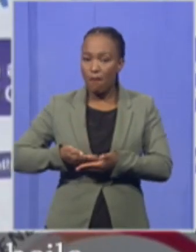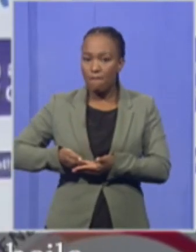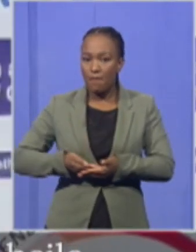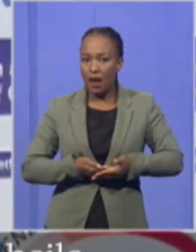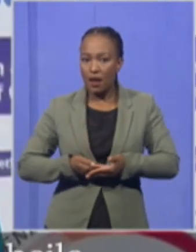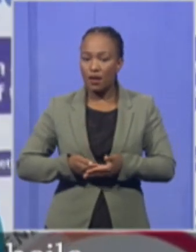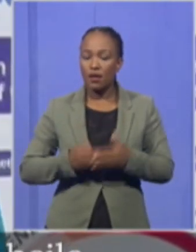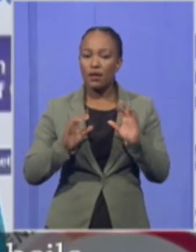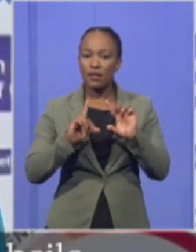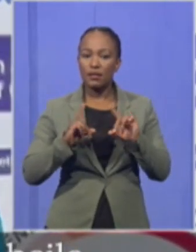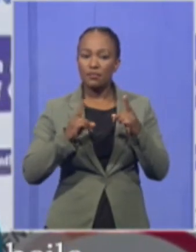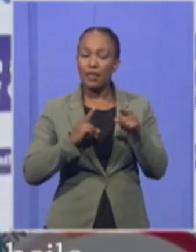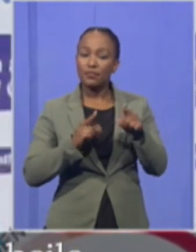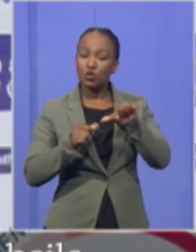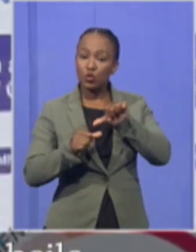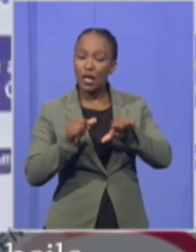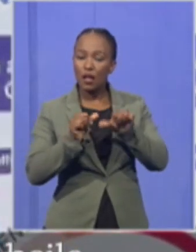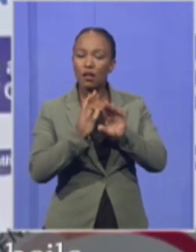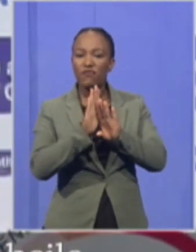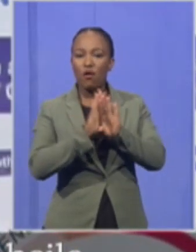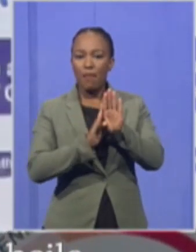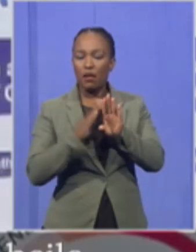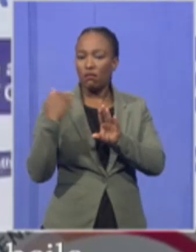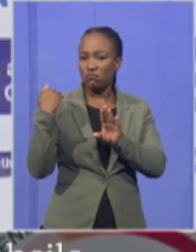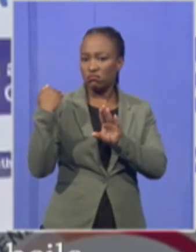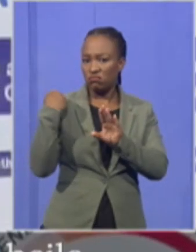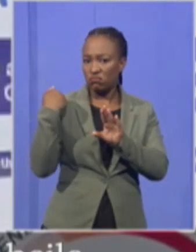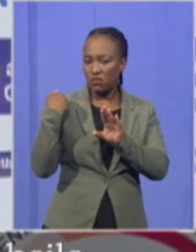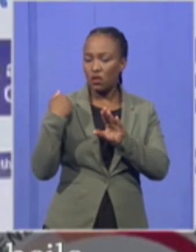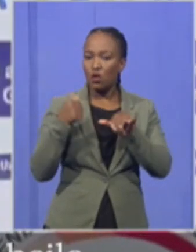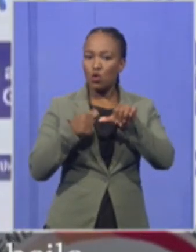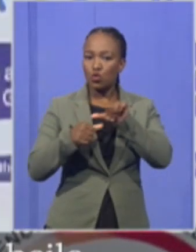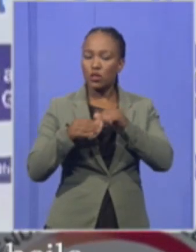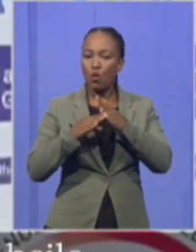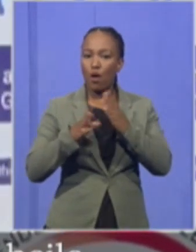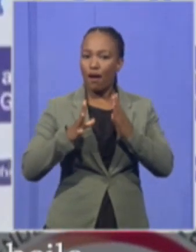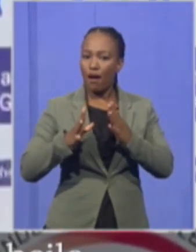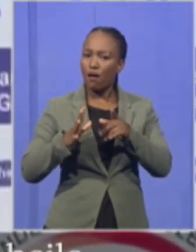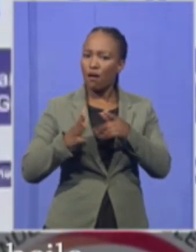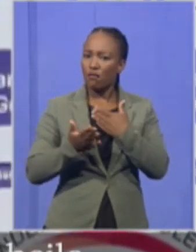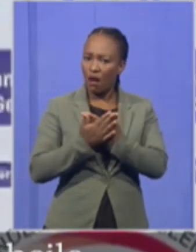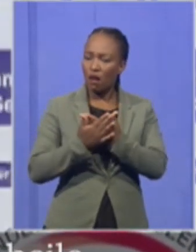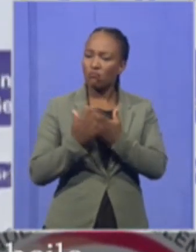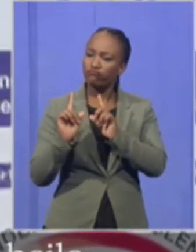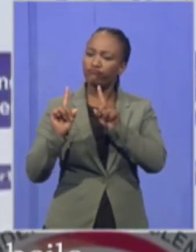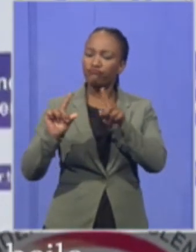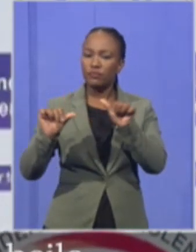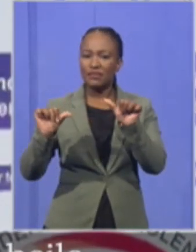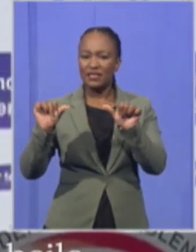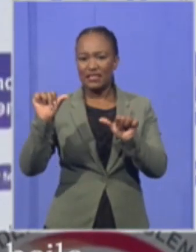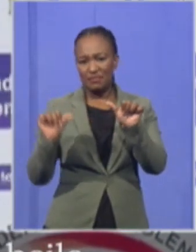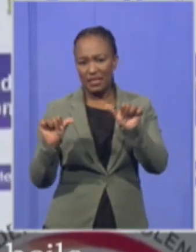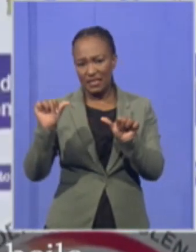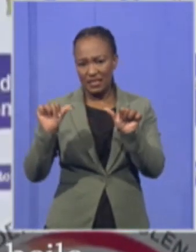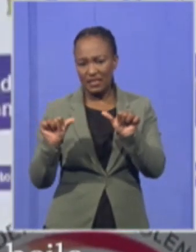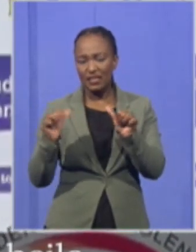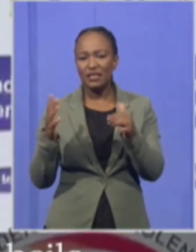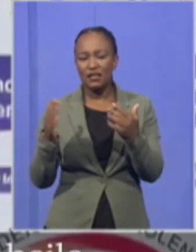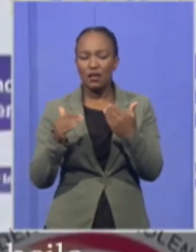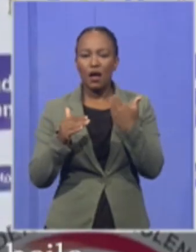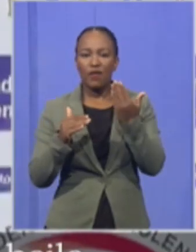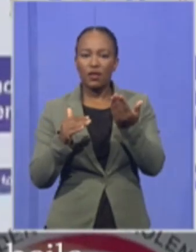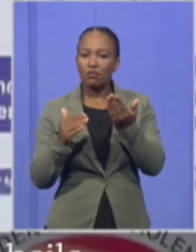la thekolohelo e leng social development. Di-social worker tsa rona di tla etsa assessment ha di qeta ho etsa assessment ba